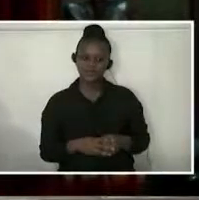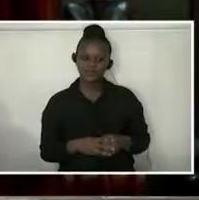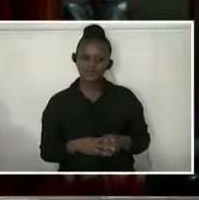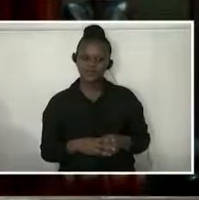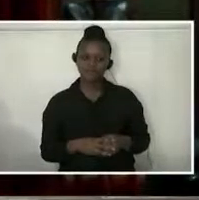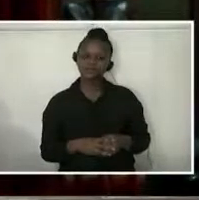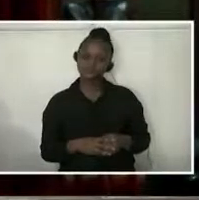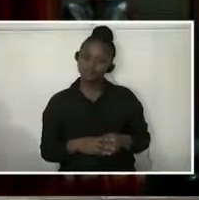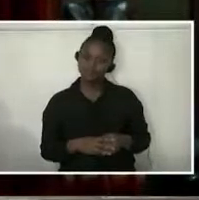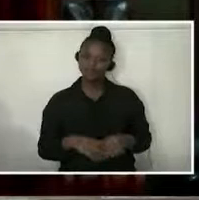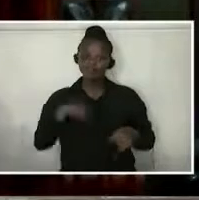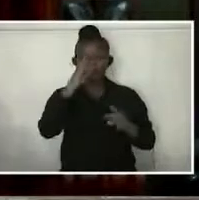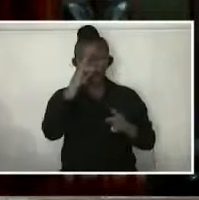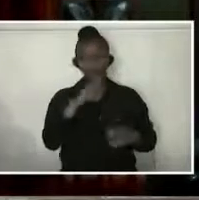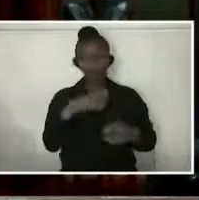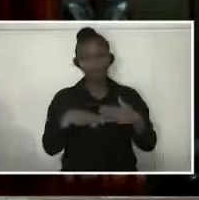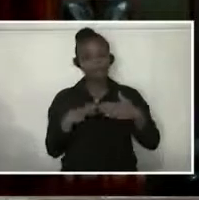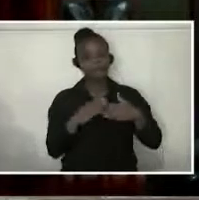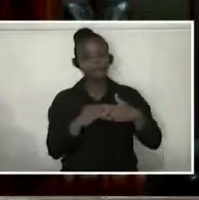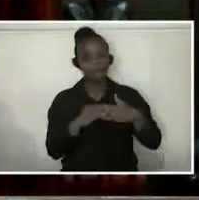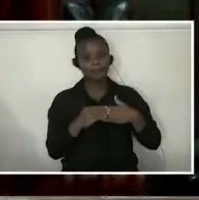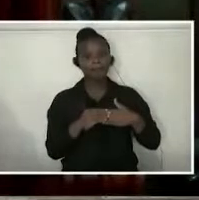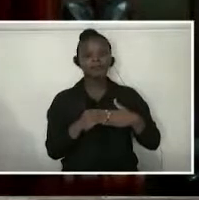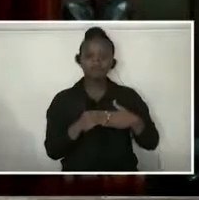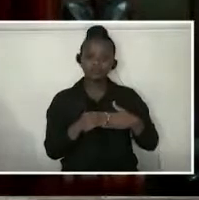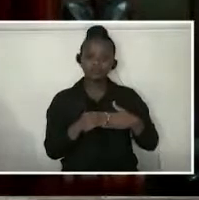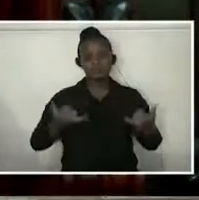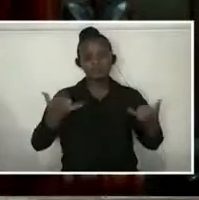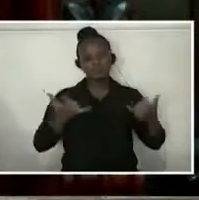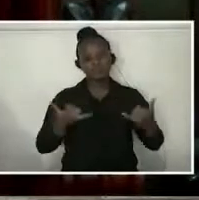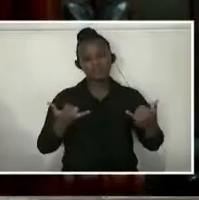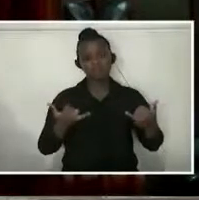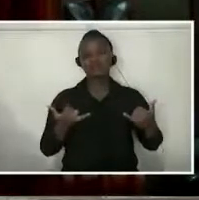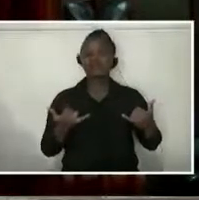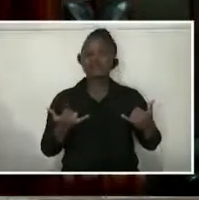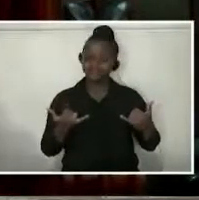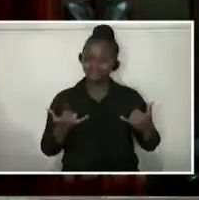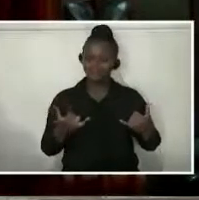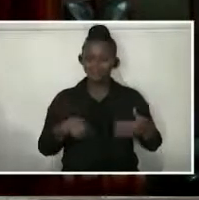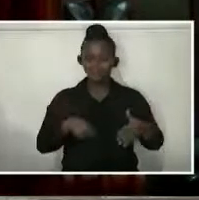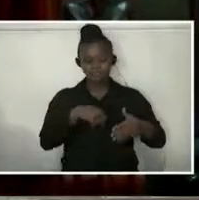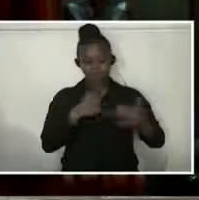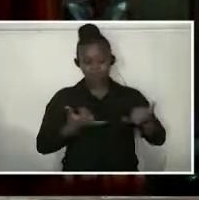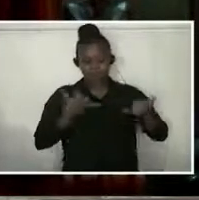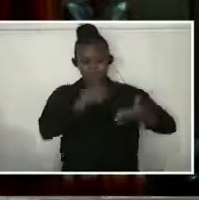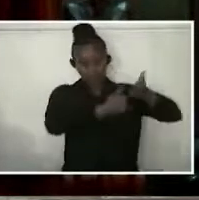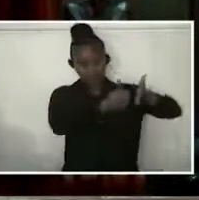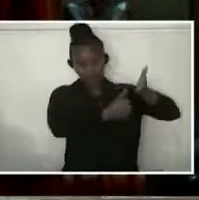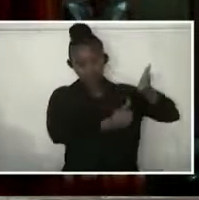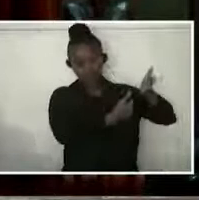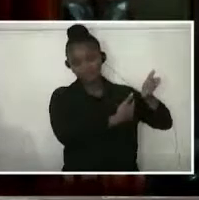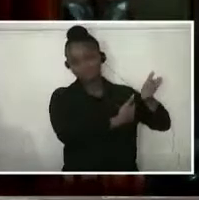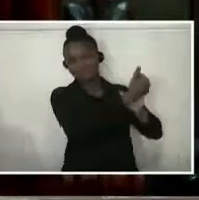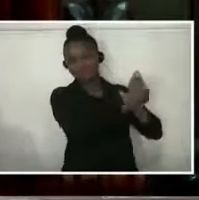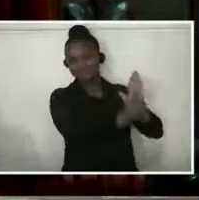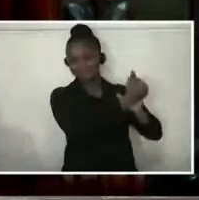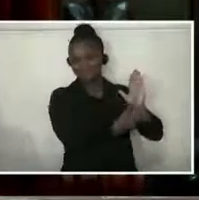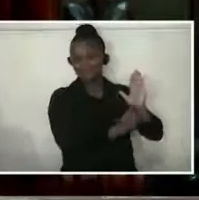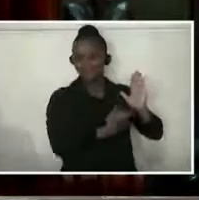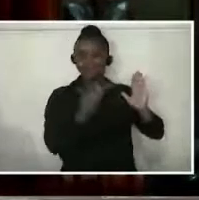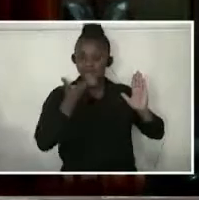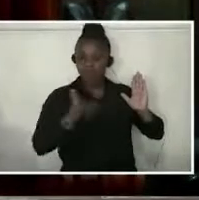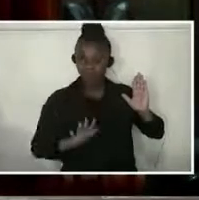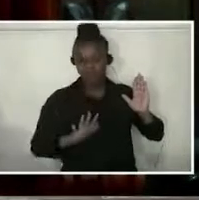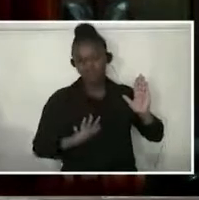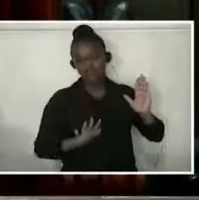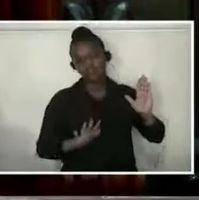Honourable members, we now have come to the end of the order paper. I want to thank